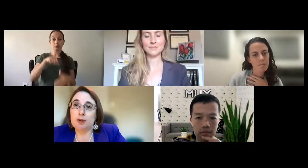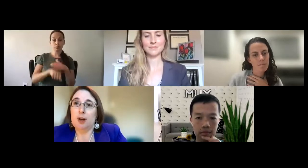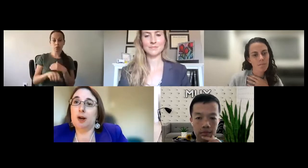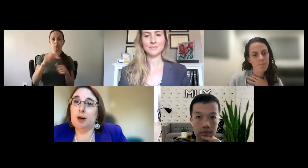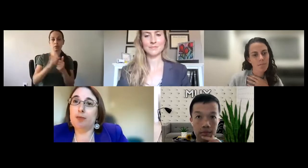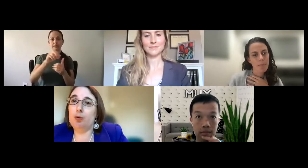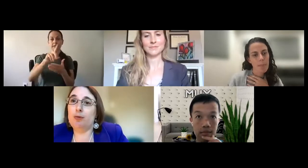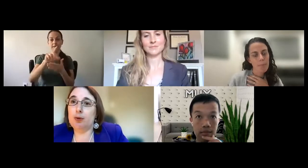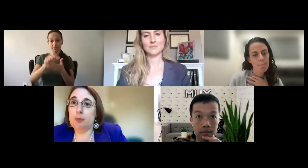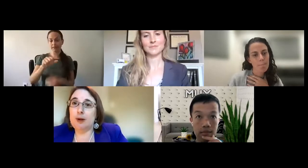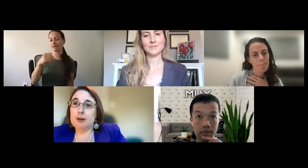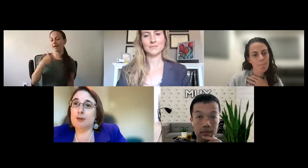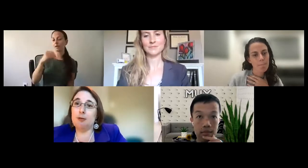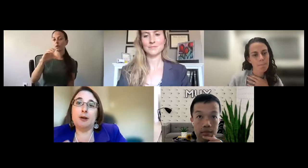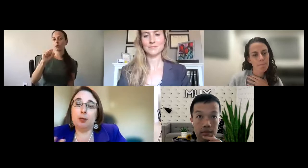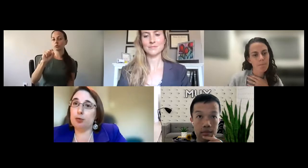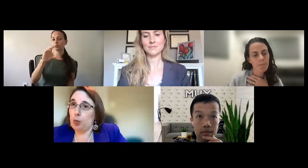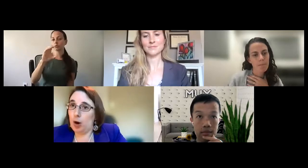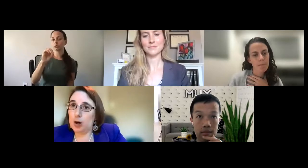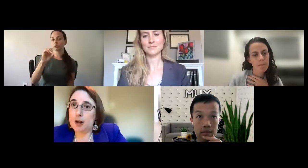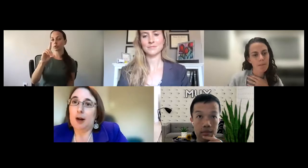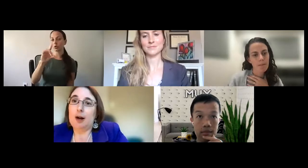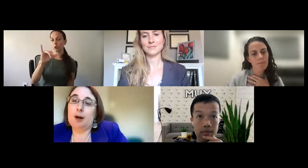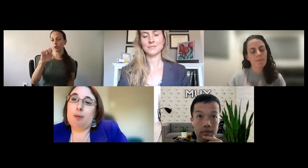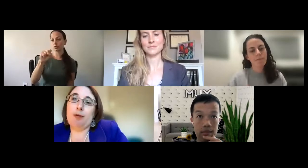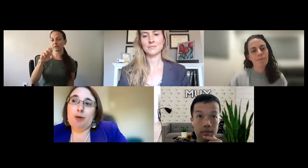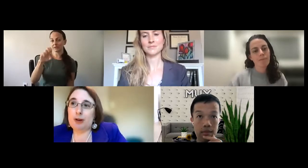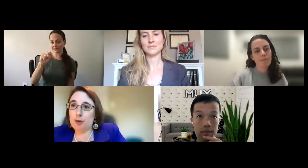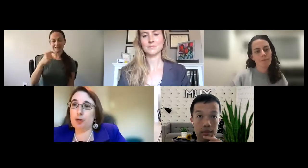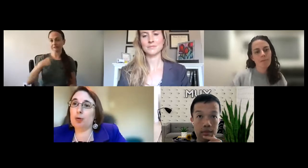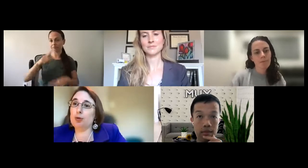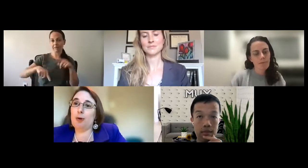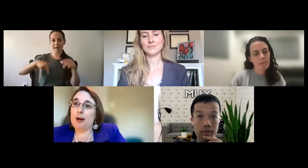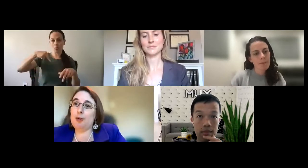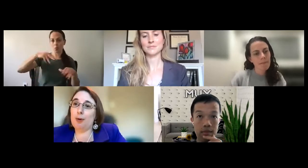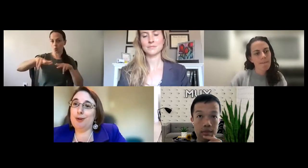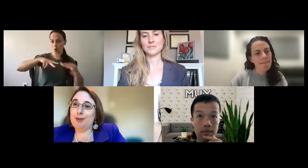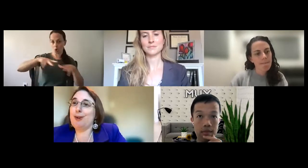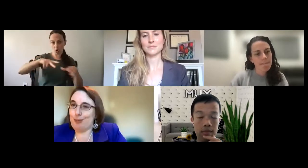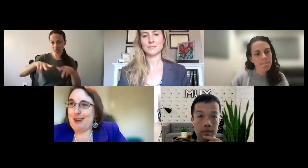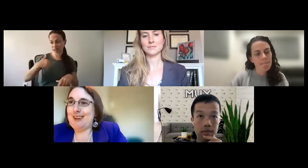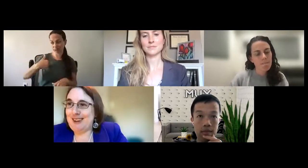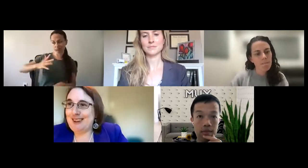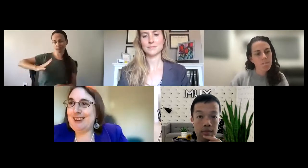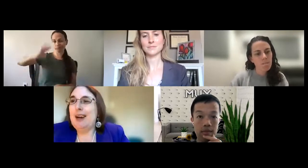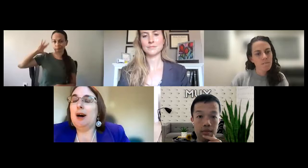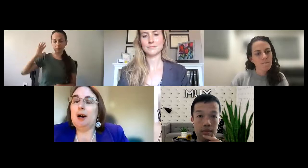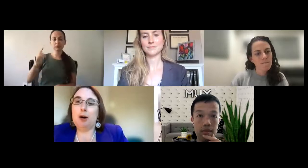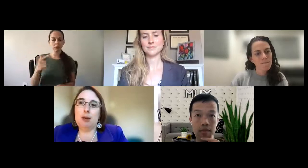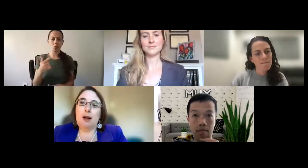scoliosis, fused vertebrae. I've never been able to walk. I'm 39 years old, so I've always dealt with my